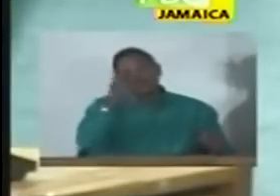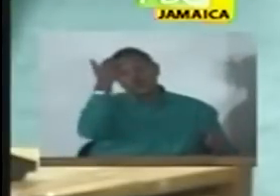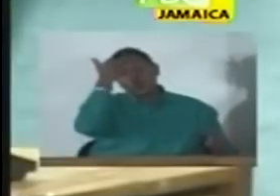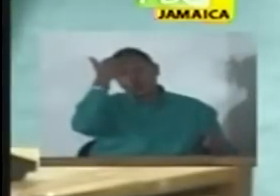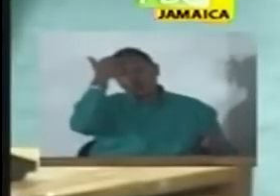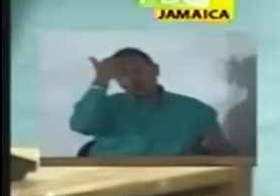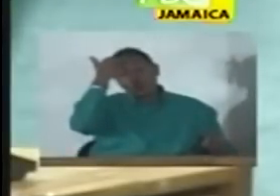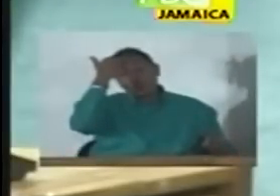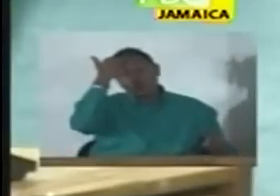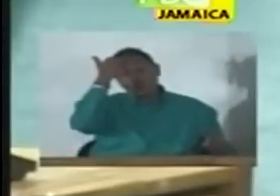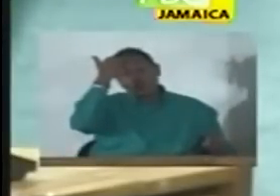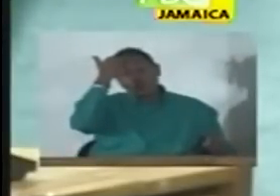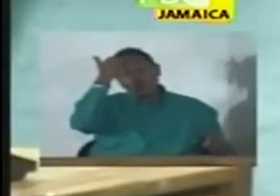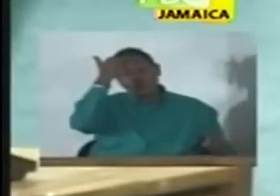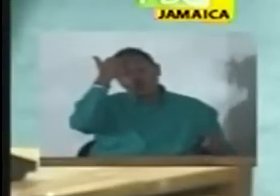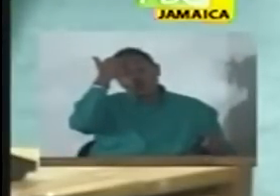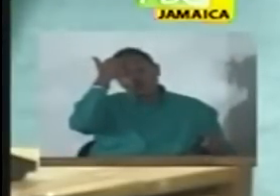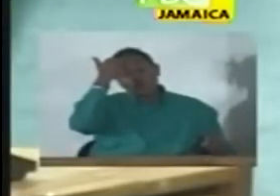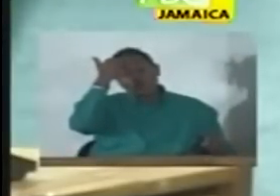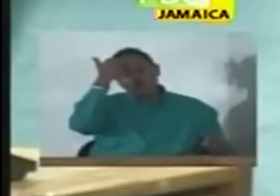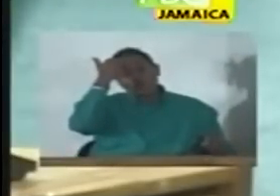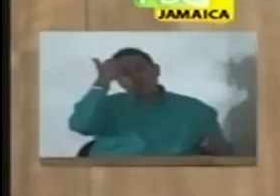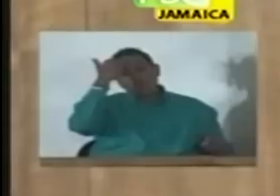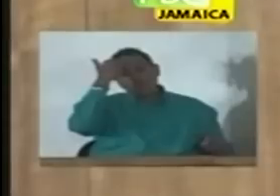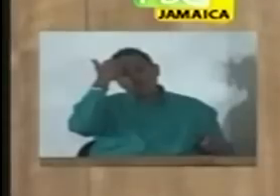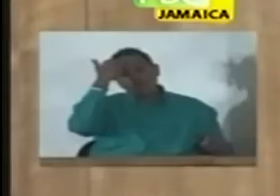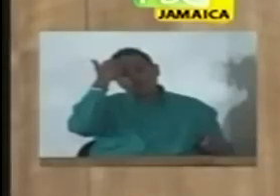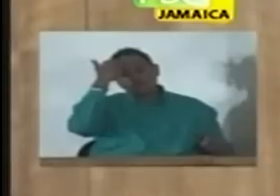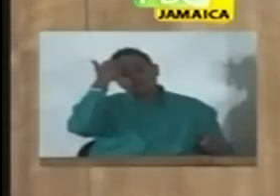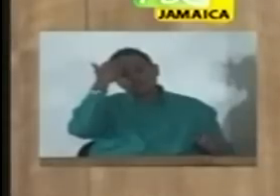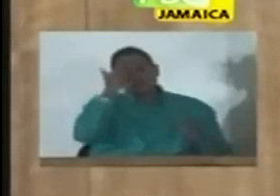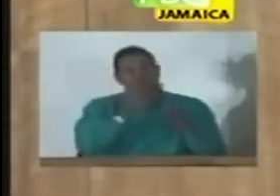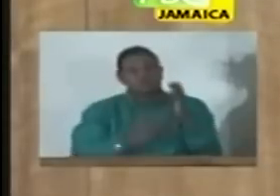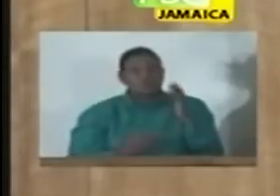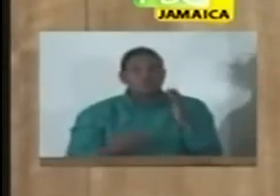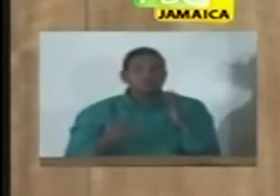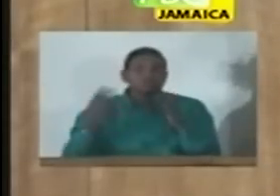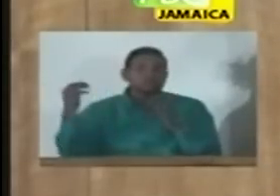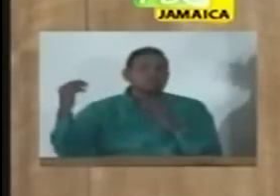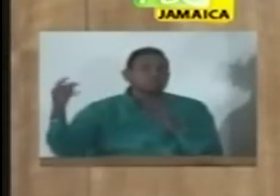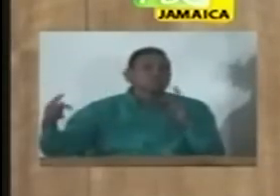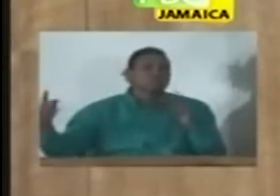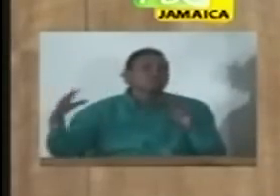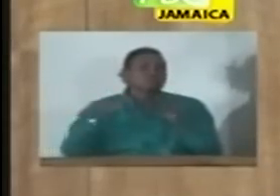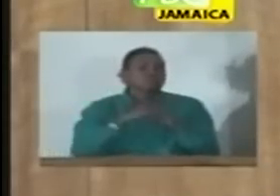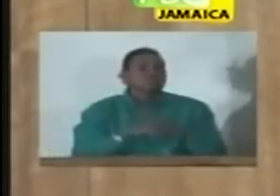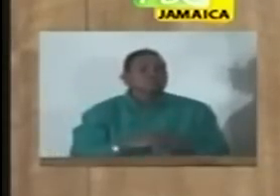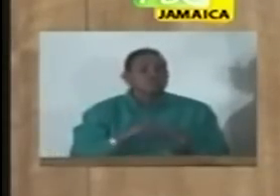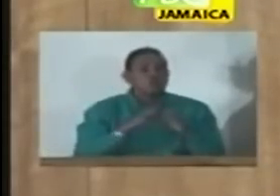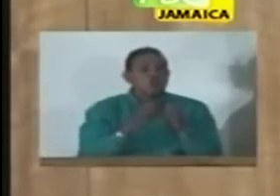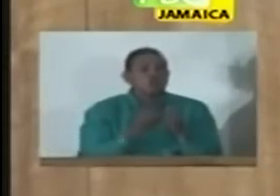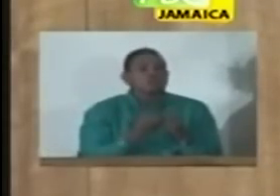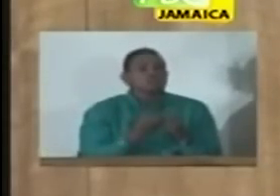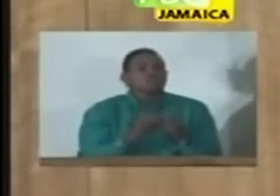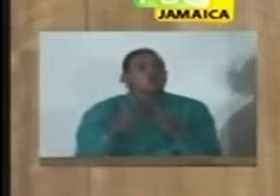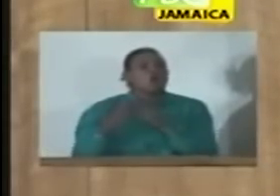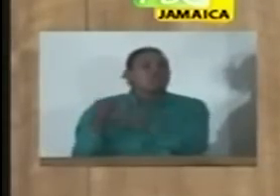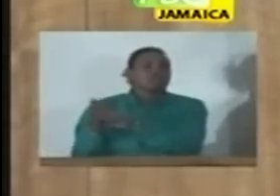some apparently nefarious third party dealing from organizations that calls themselves